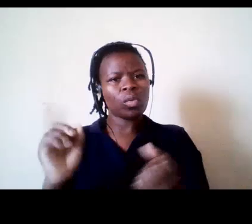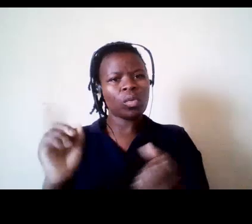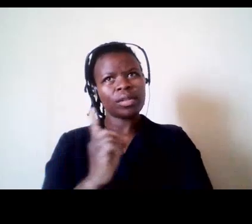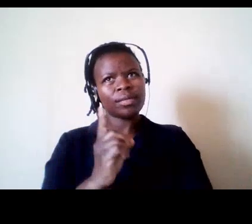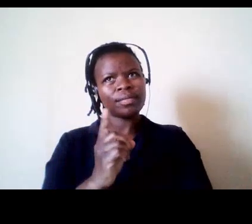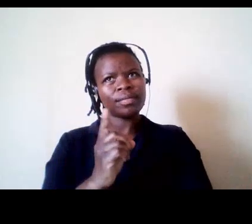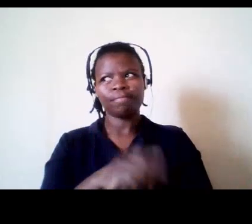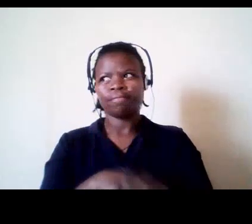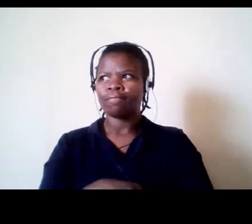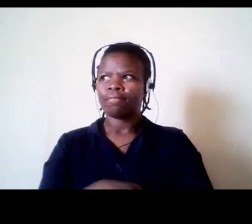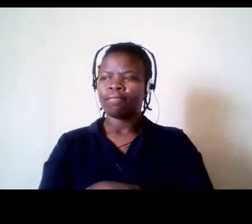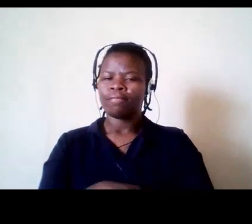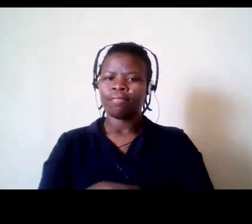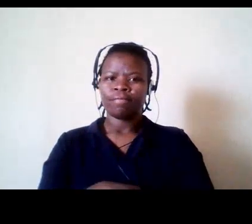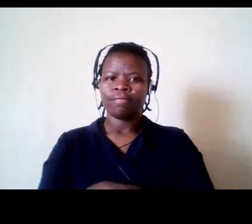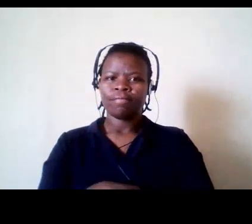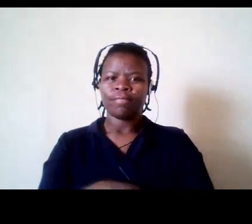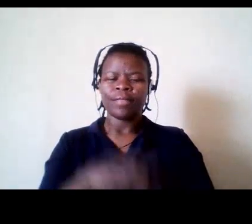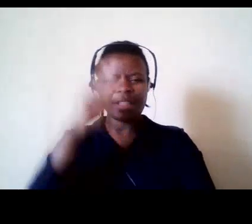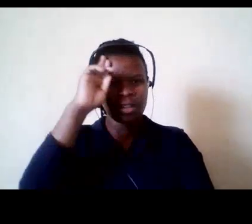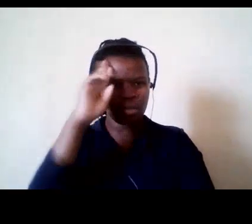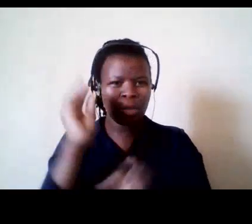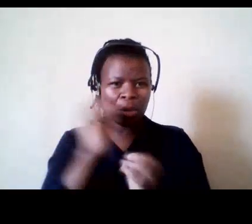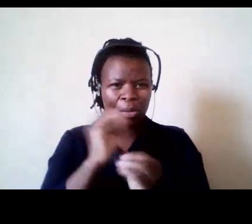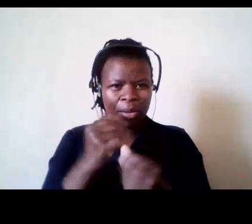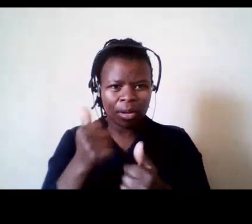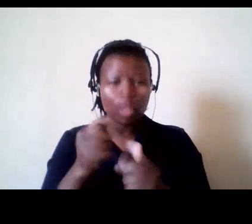I can't remember the name now. We went through the